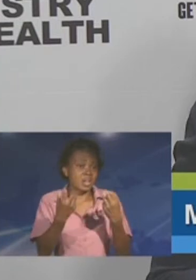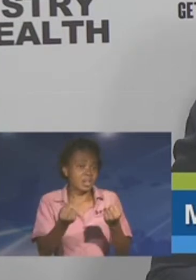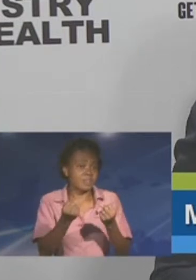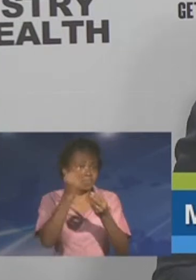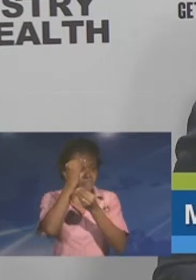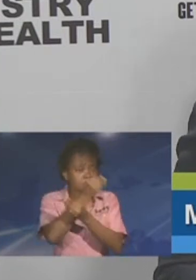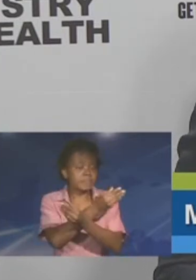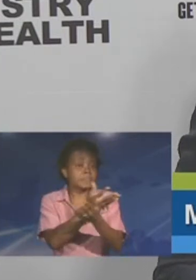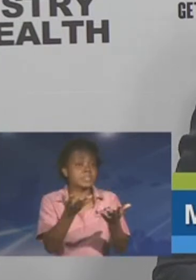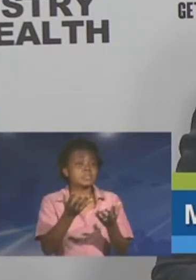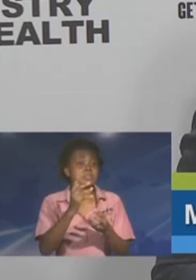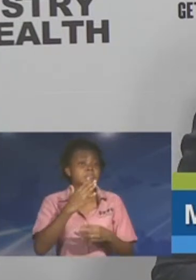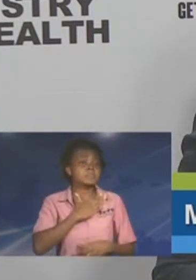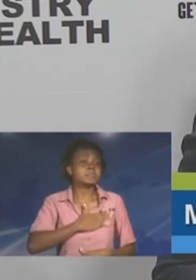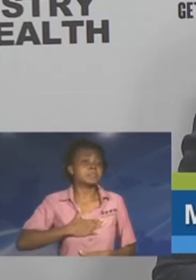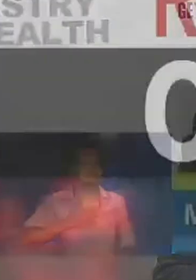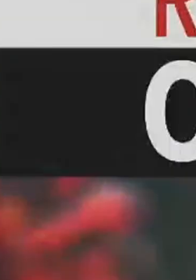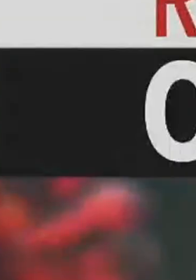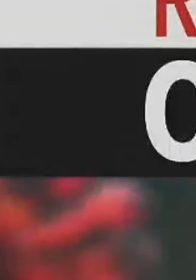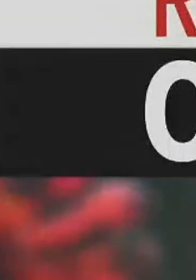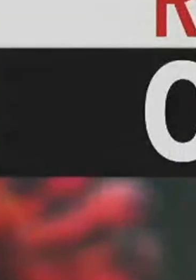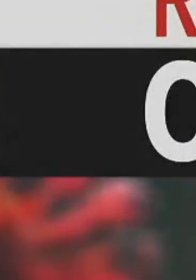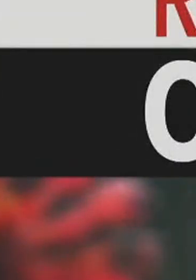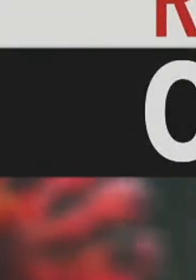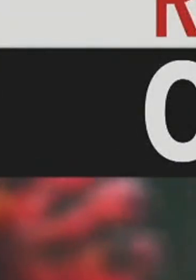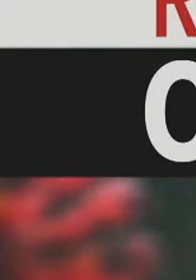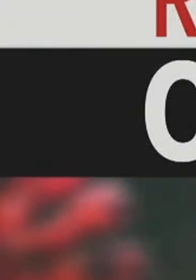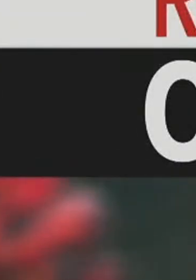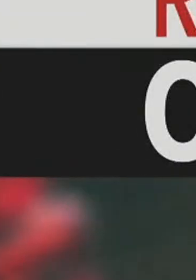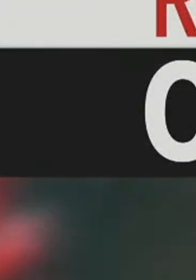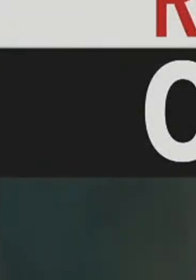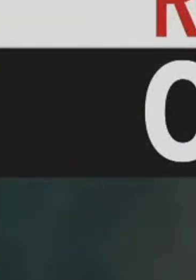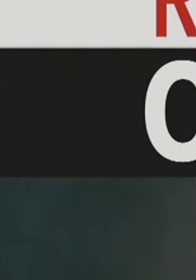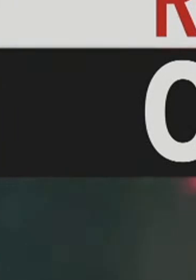safe and goodbye for now.